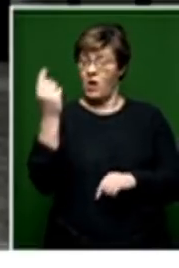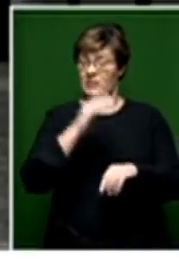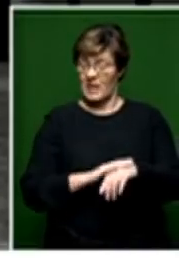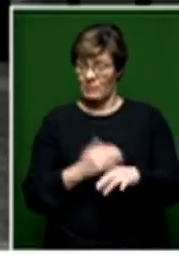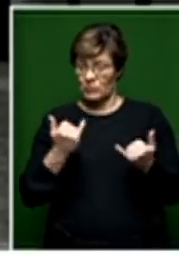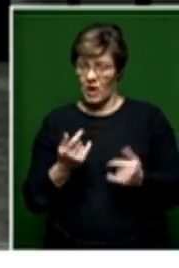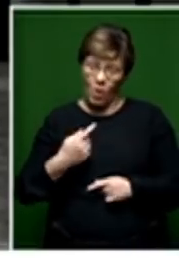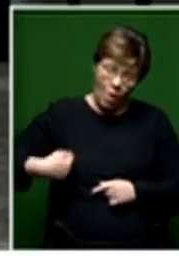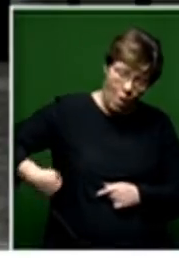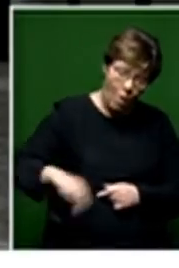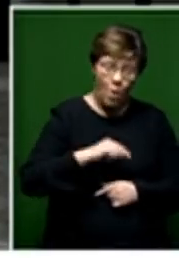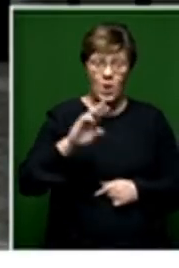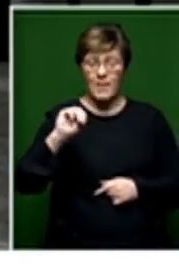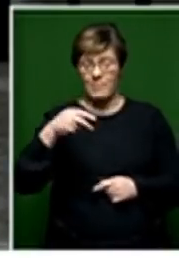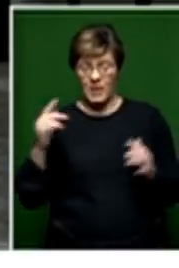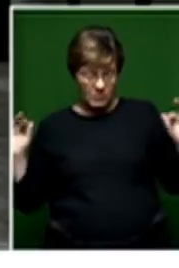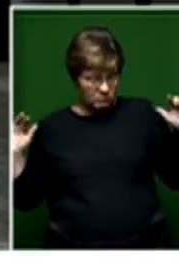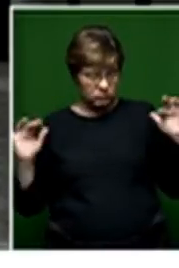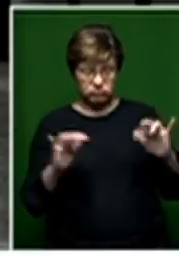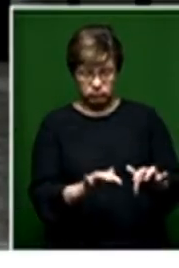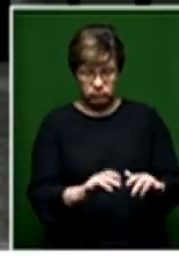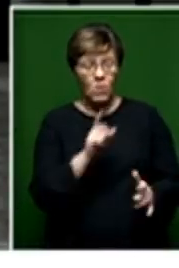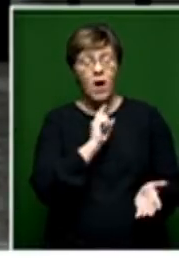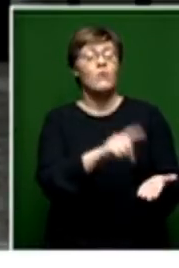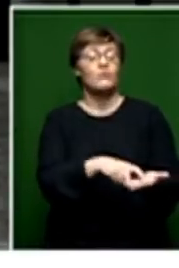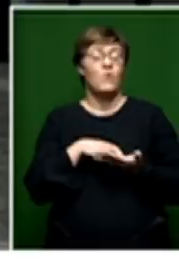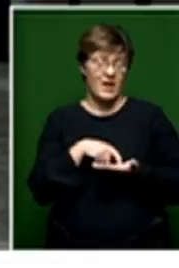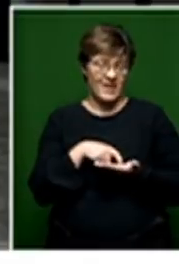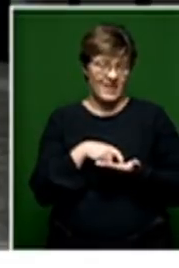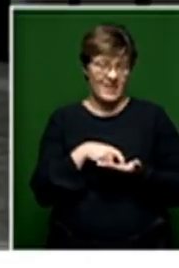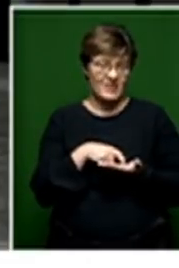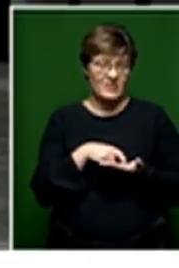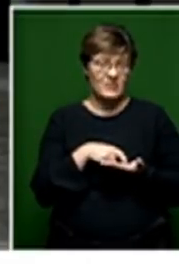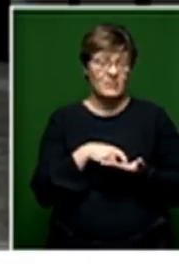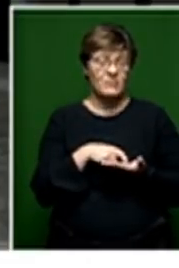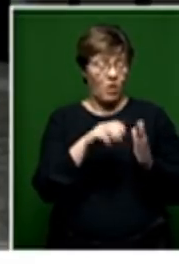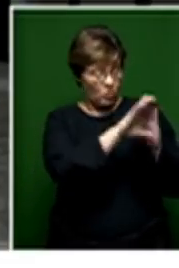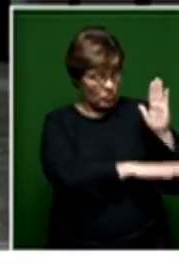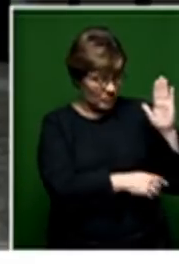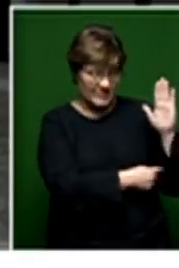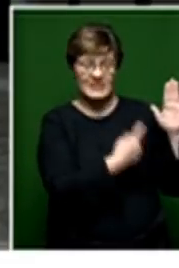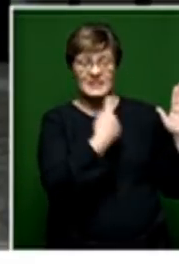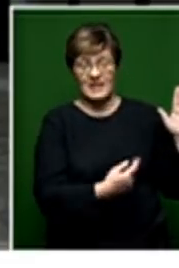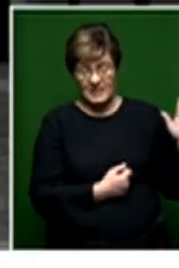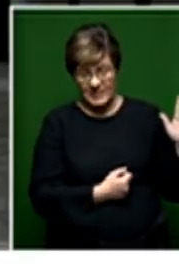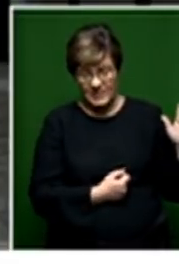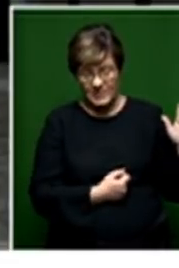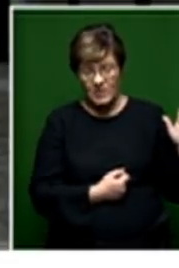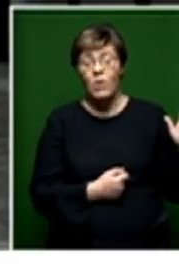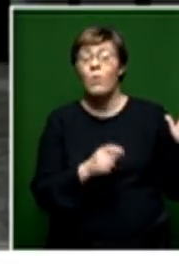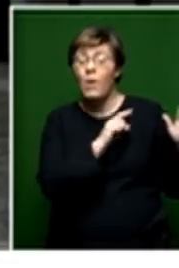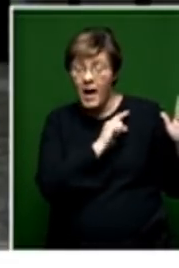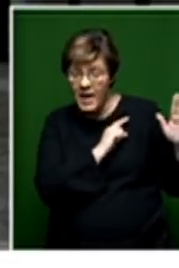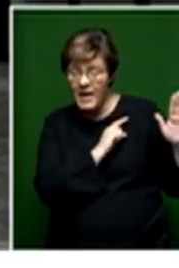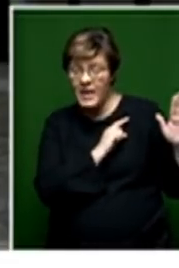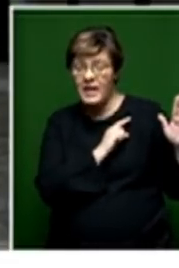have all MPs because that is what is required, constitutionally required when it comes to the nomination